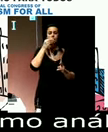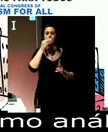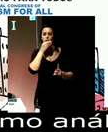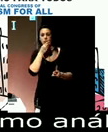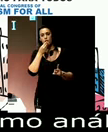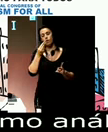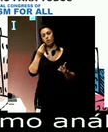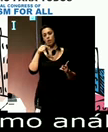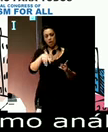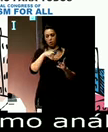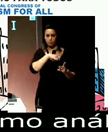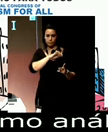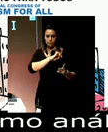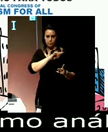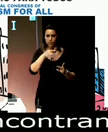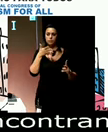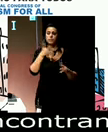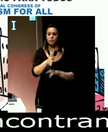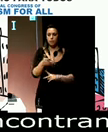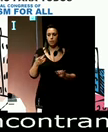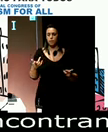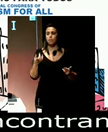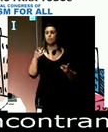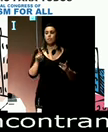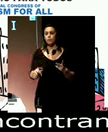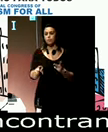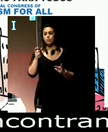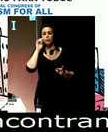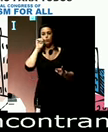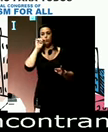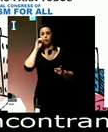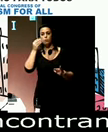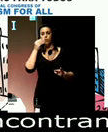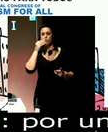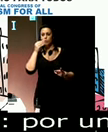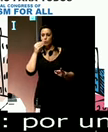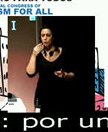what restaurants and gastronomy means now in Spain,